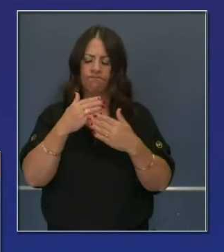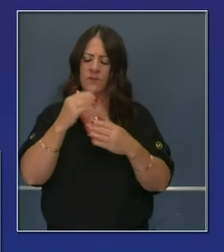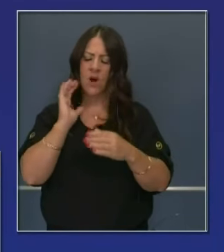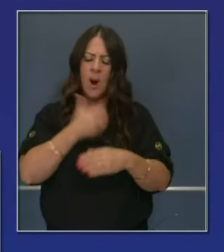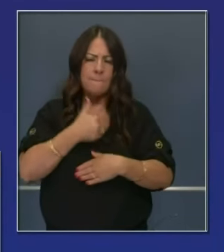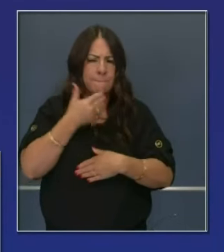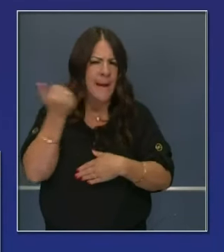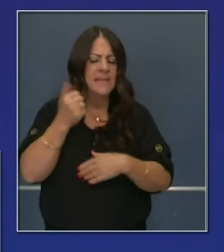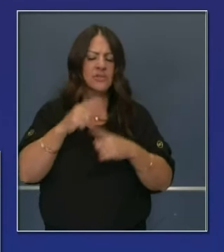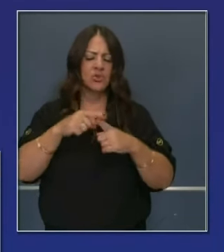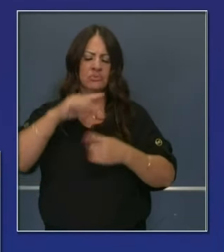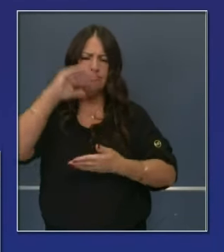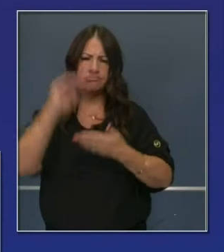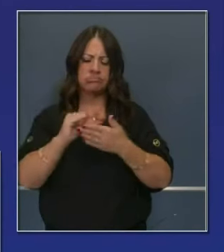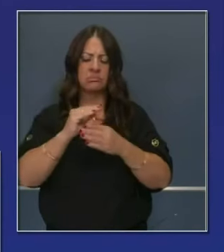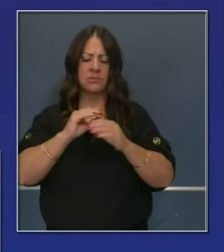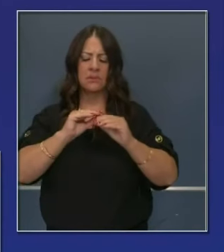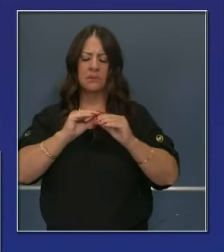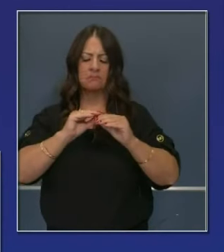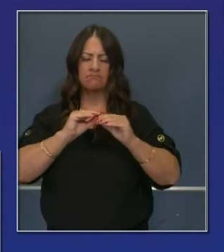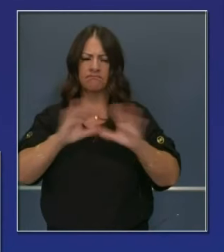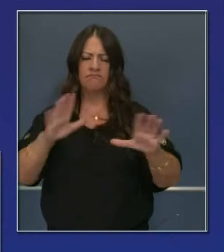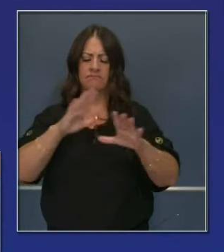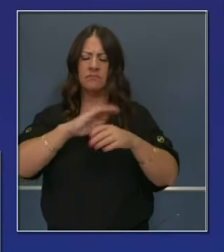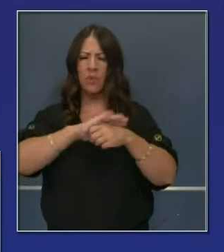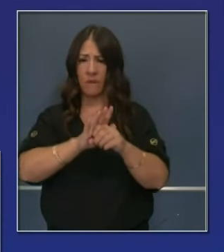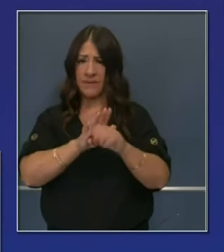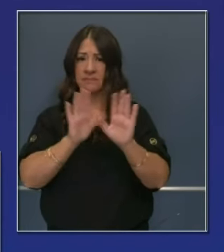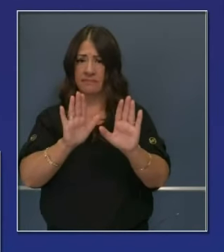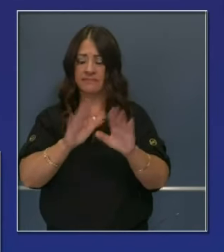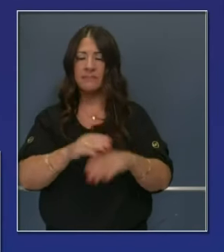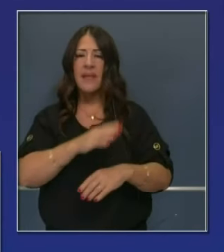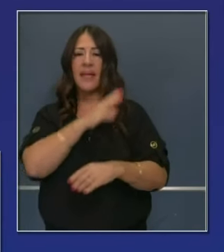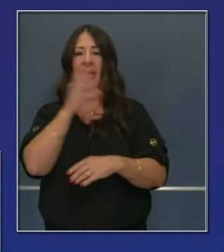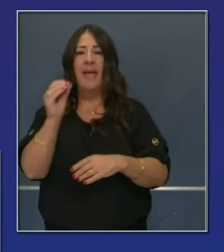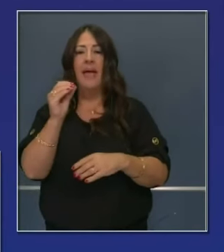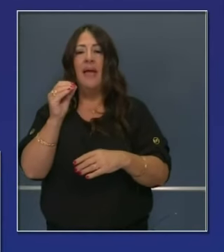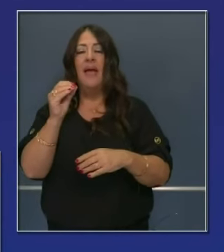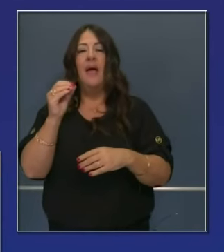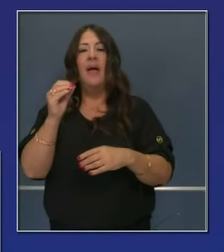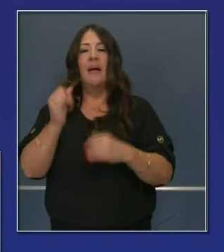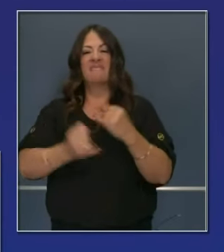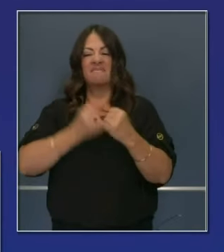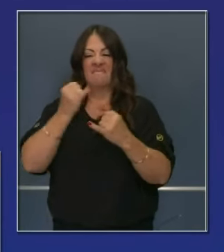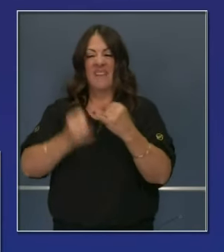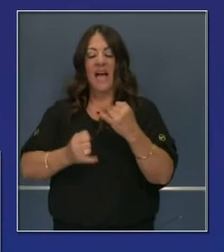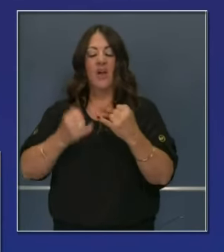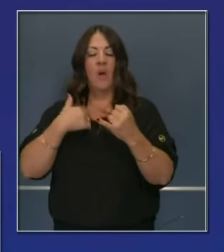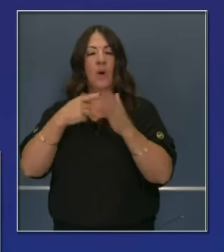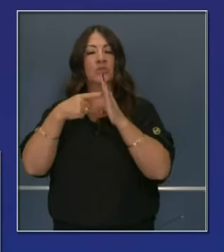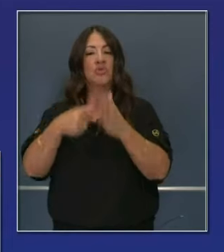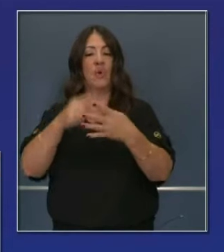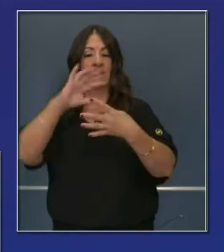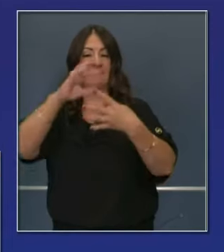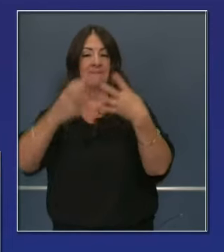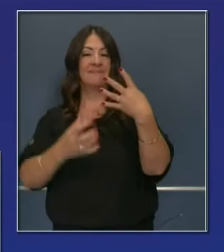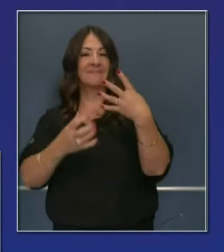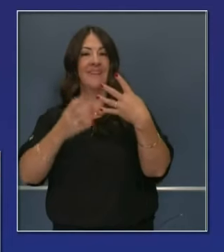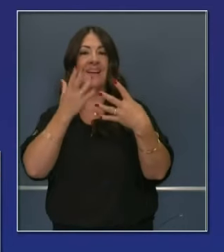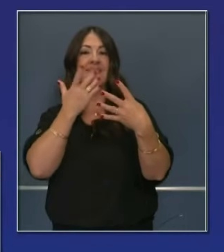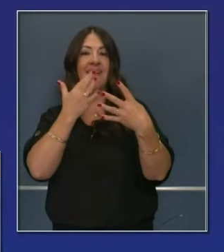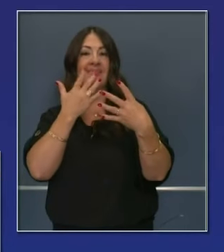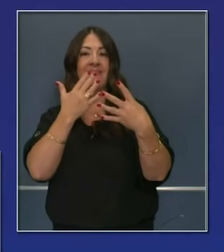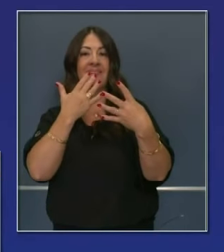in transmission. Just final few slides, and of course open ourselves to any questions. Here's an updated slide from last